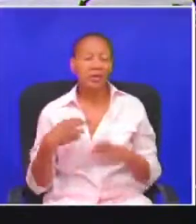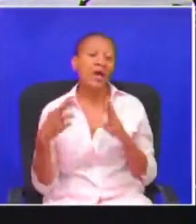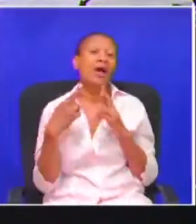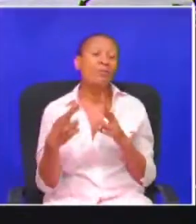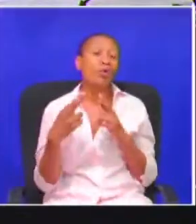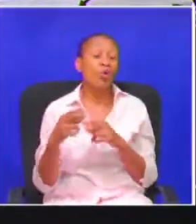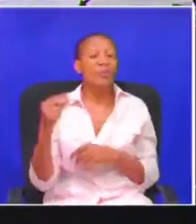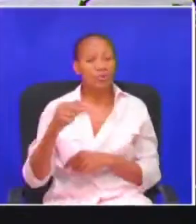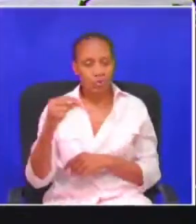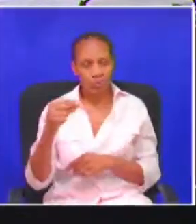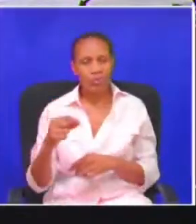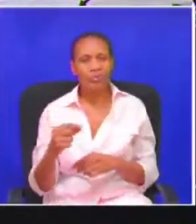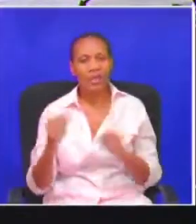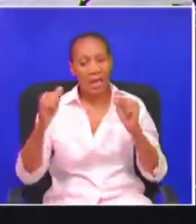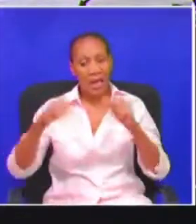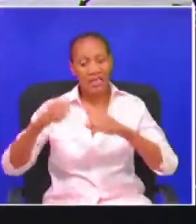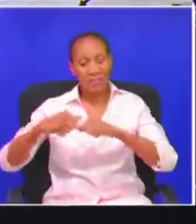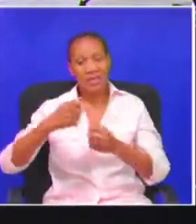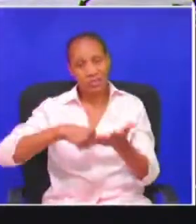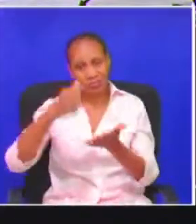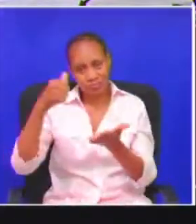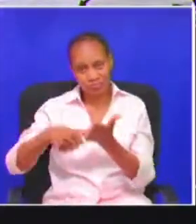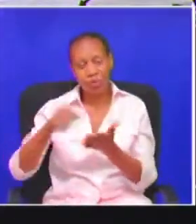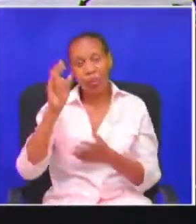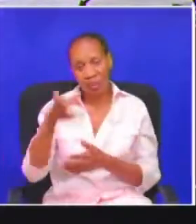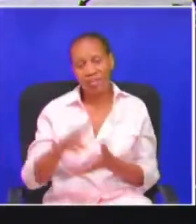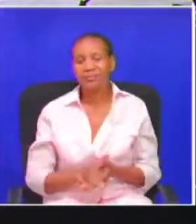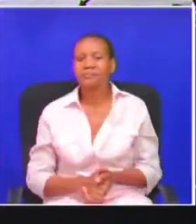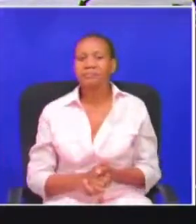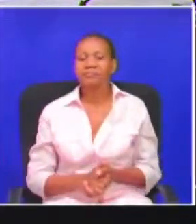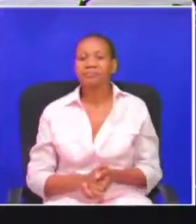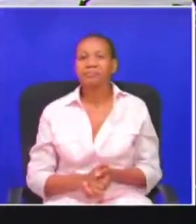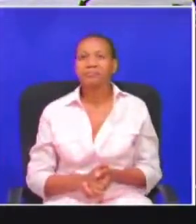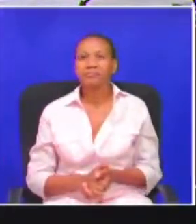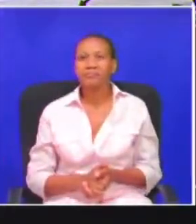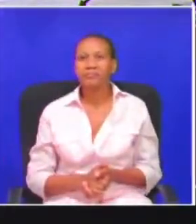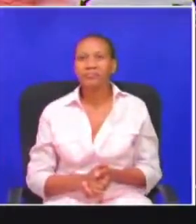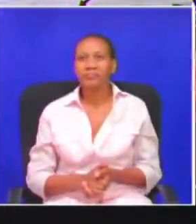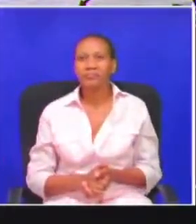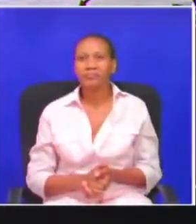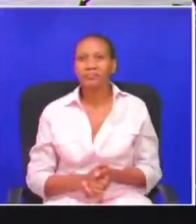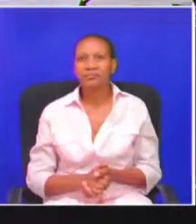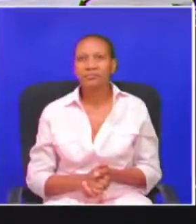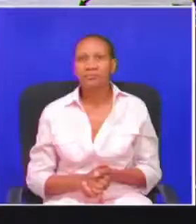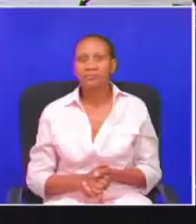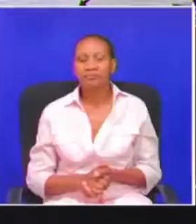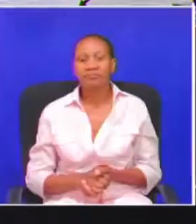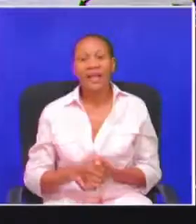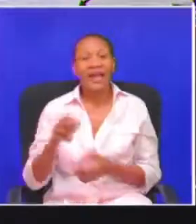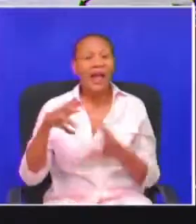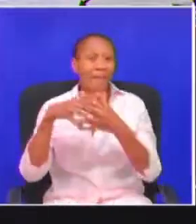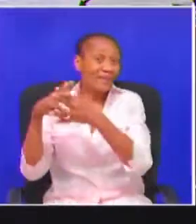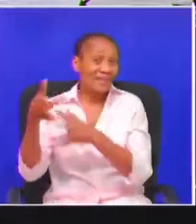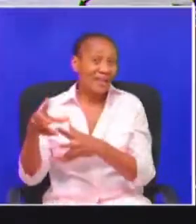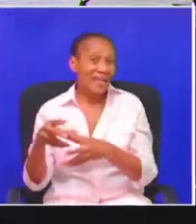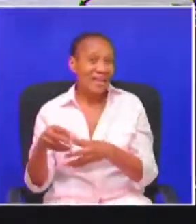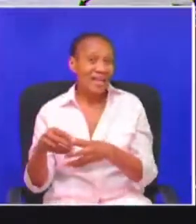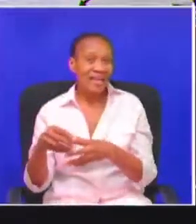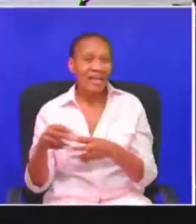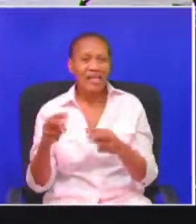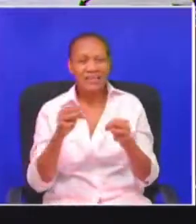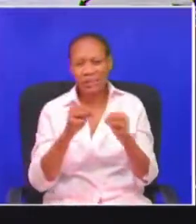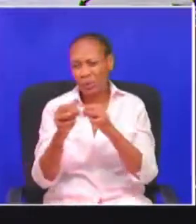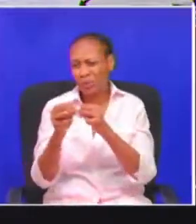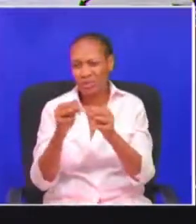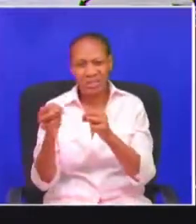sooner. And one has to know that they are having to deal with so many countries after Liberation